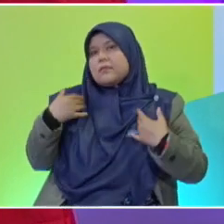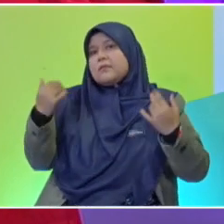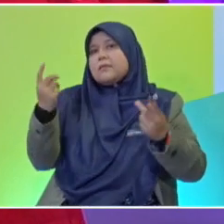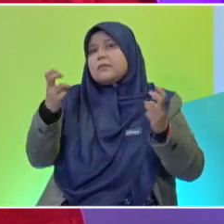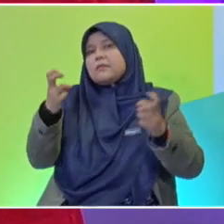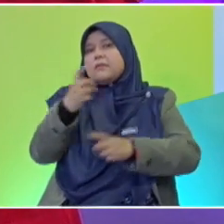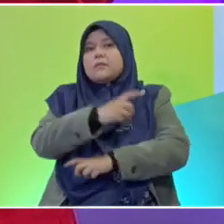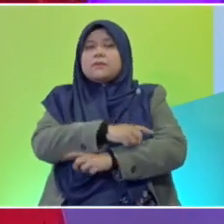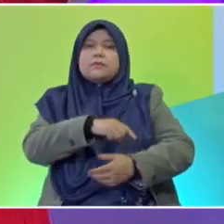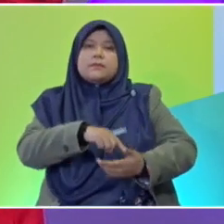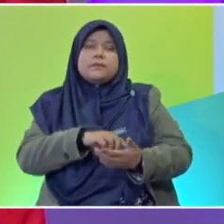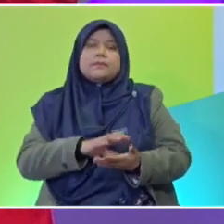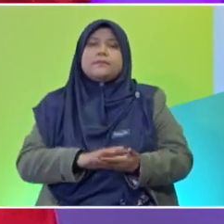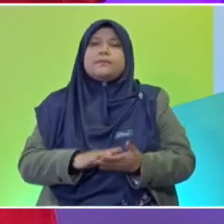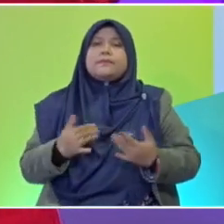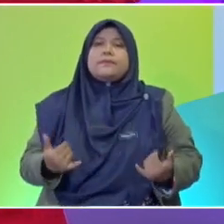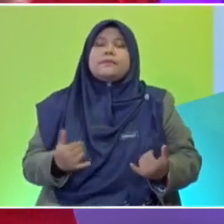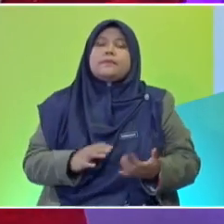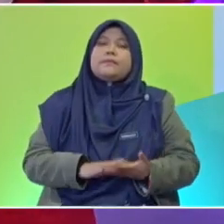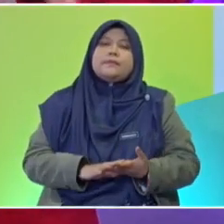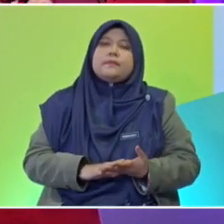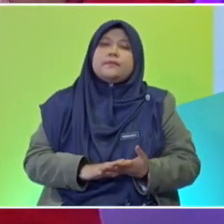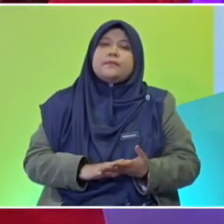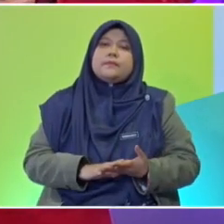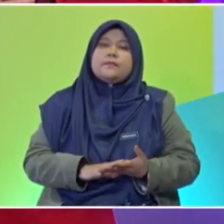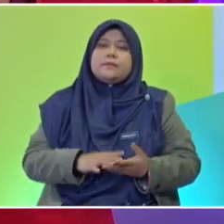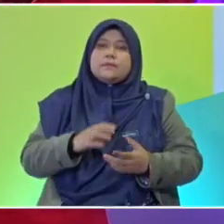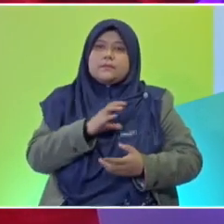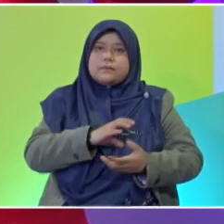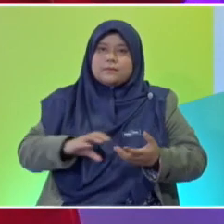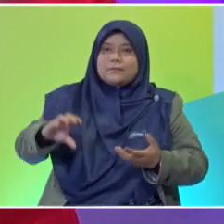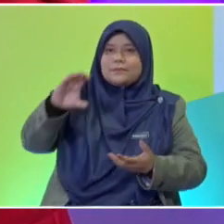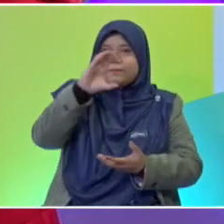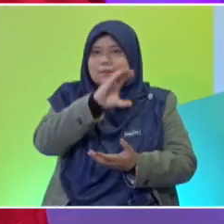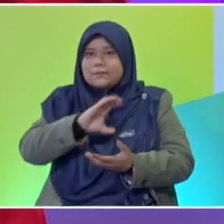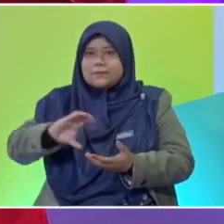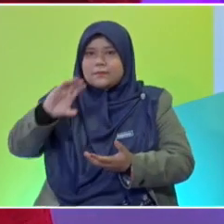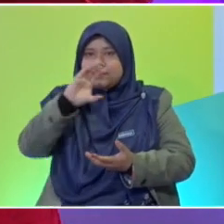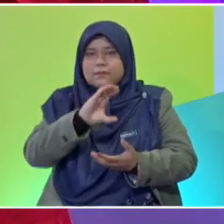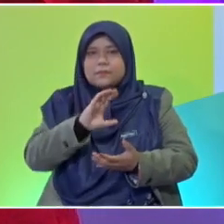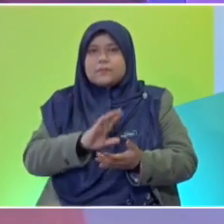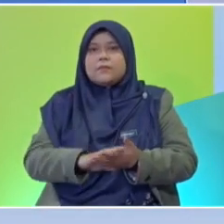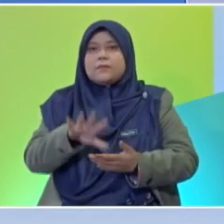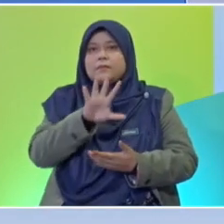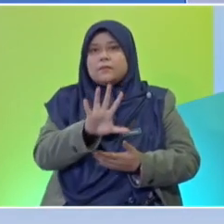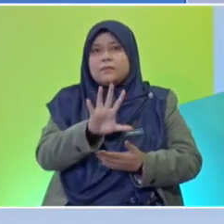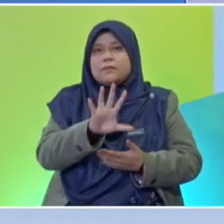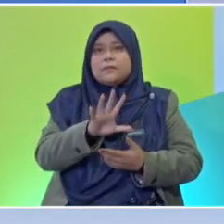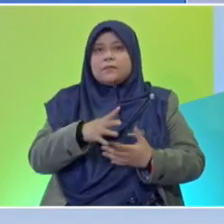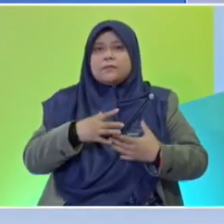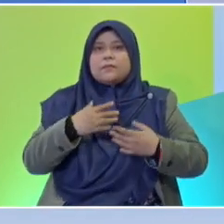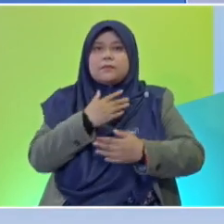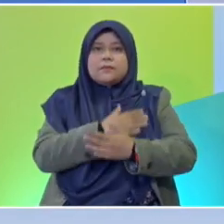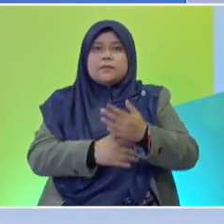teacher. Okay. All right, next one is skeletal system. I hope you still remember the 5 bones in our body,